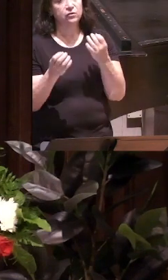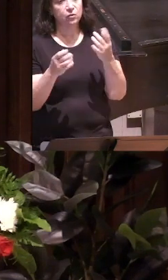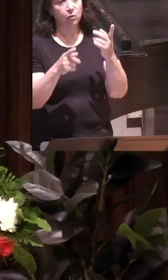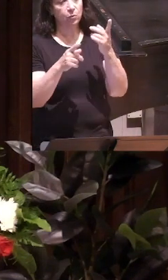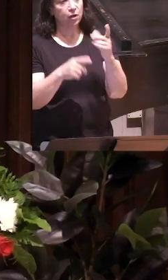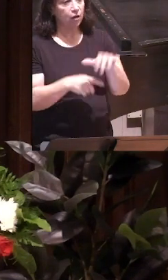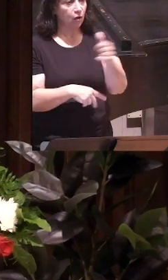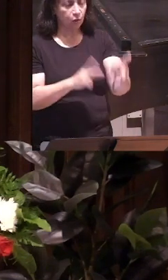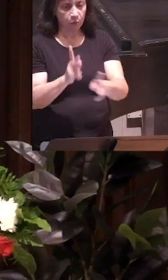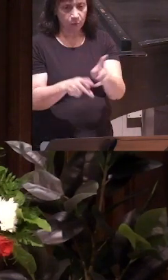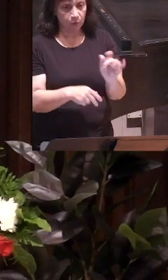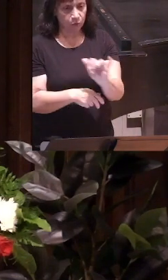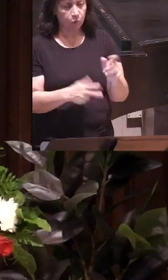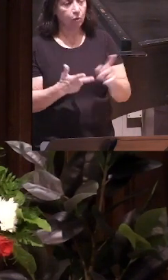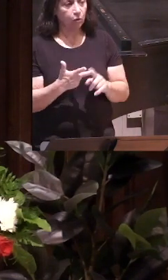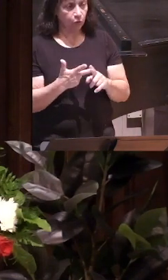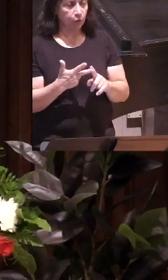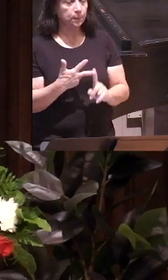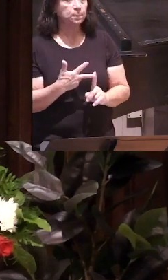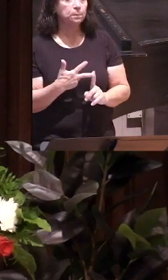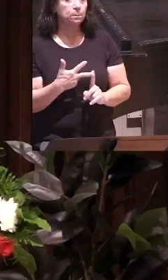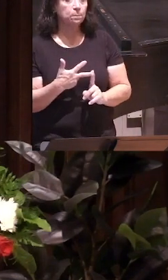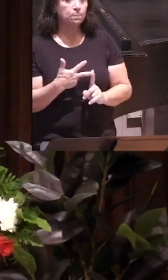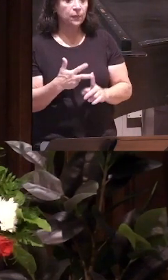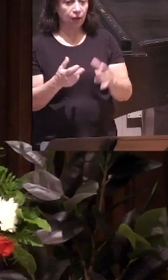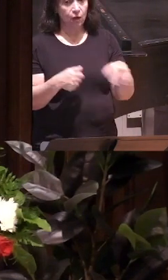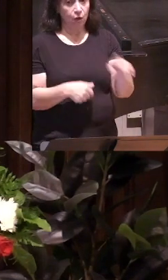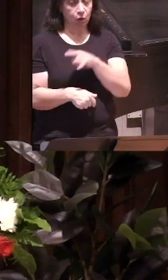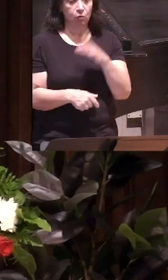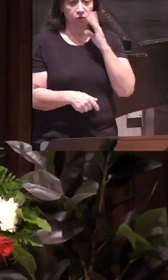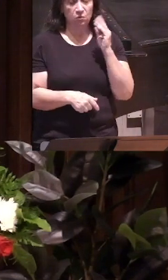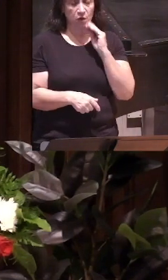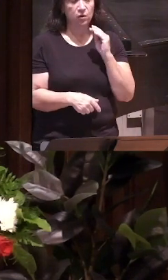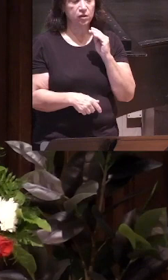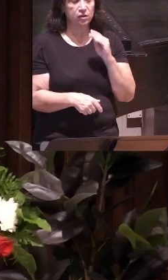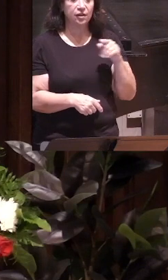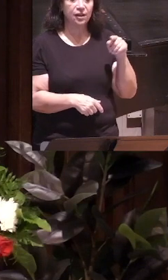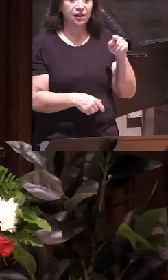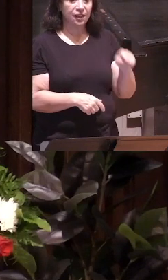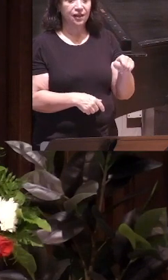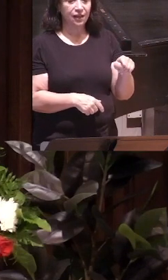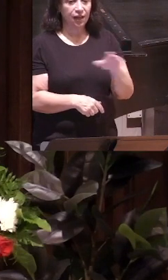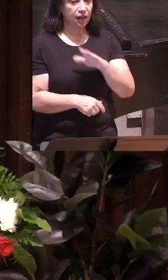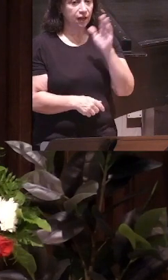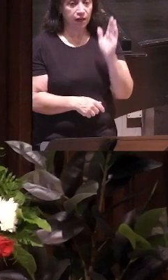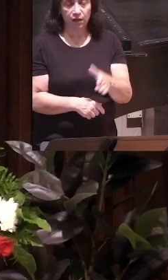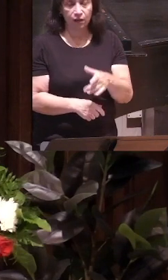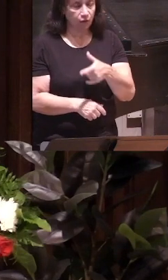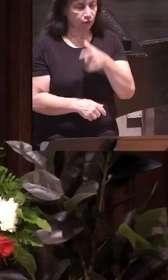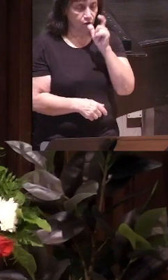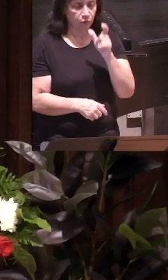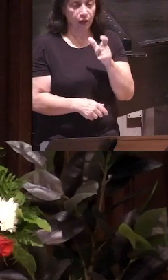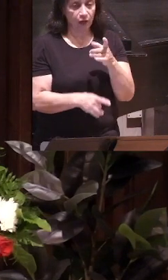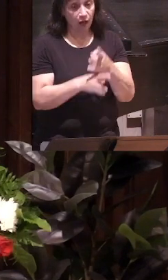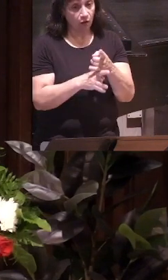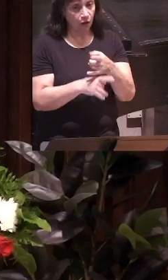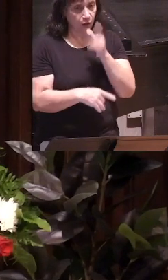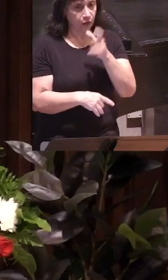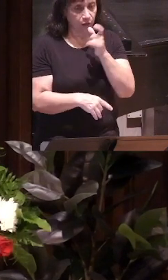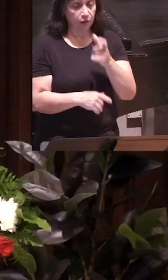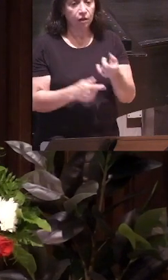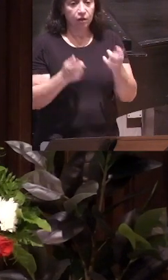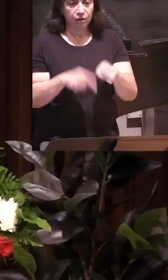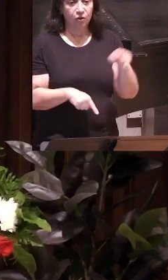others. Three, as many of you know, he barely drank alcohol, so he was a